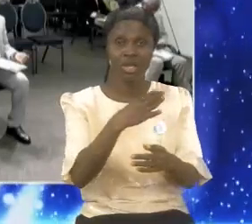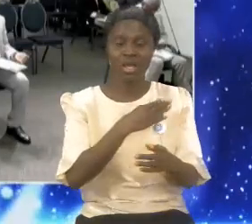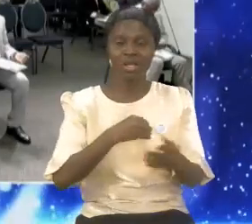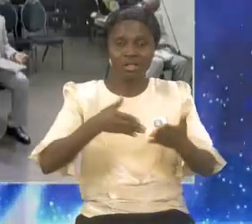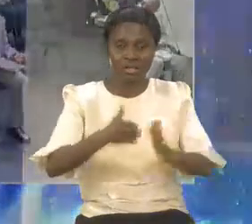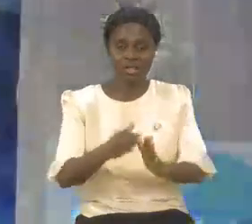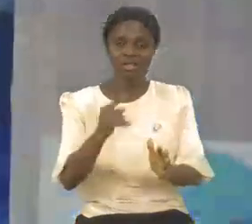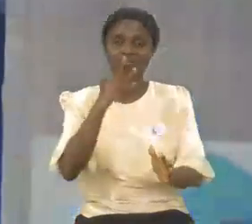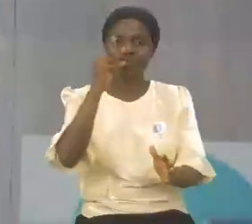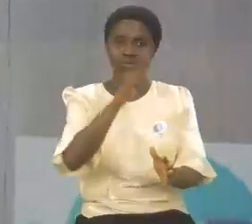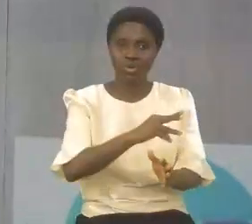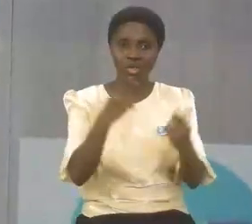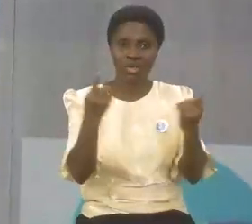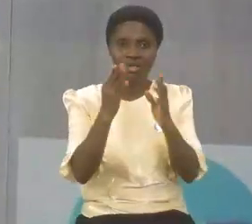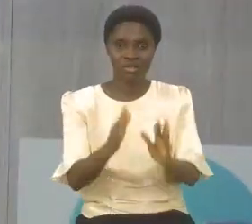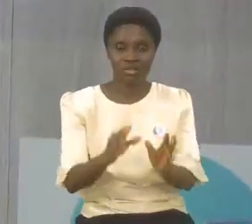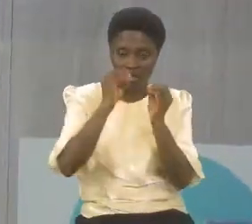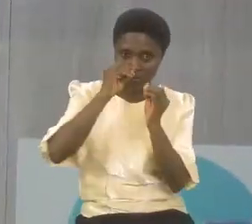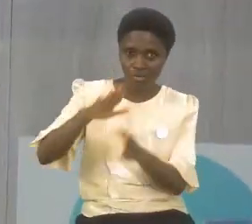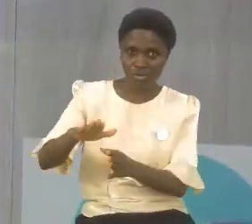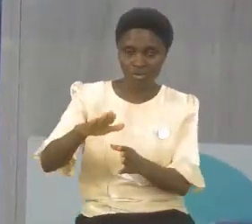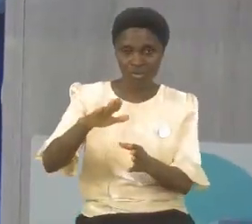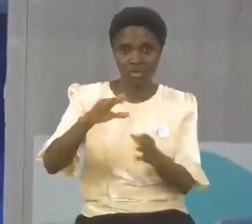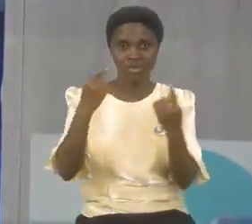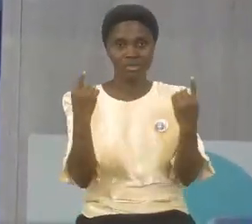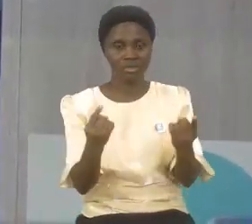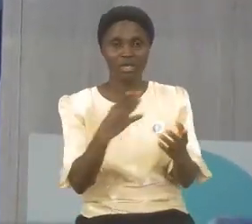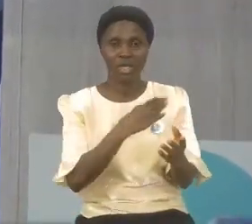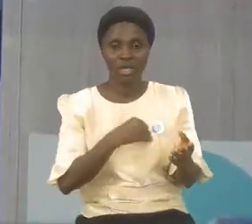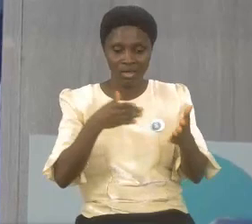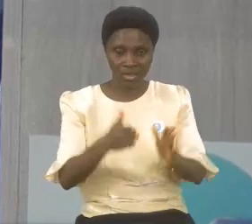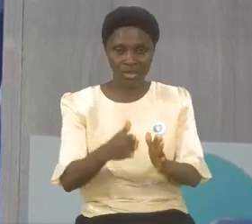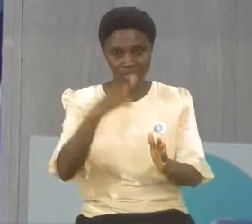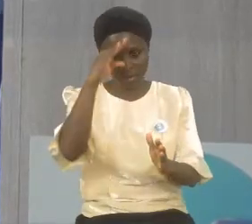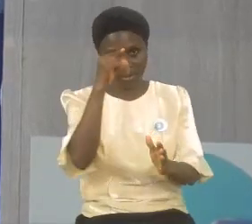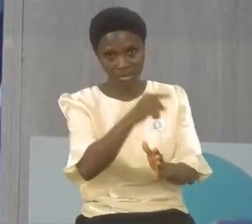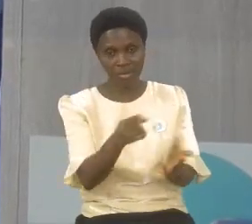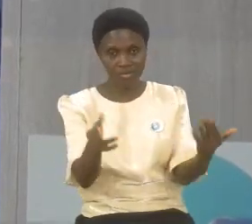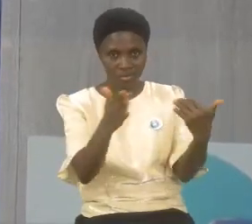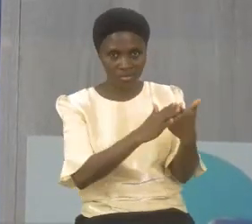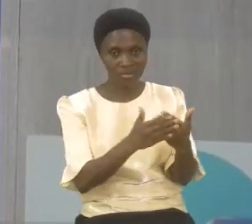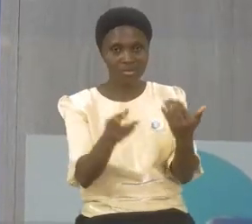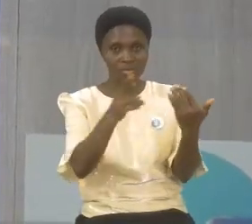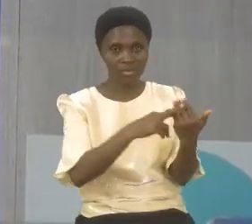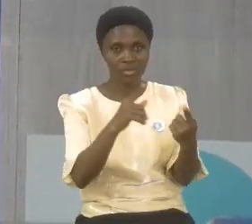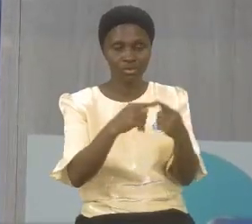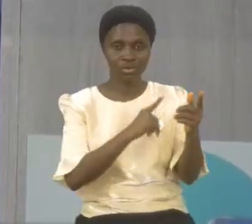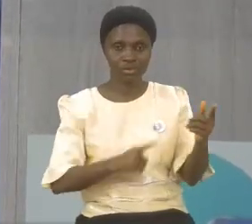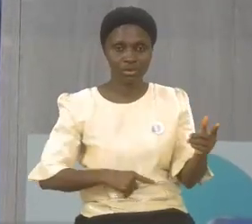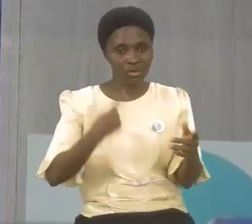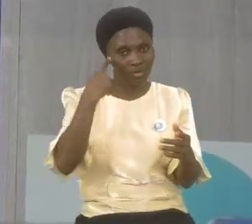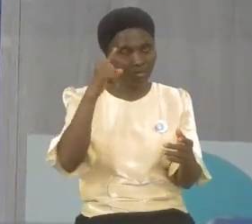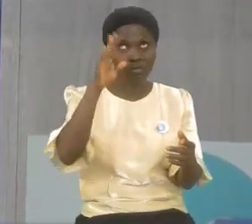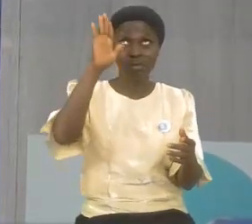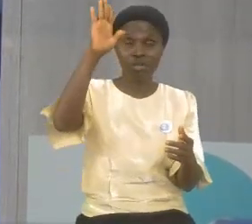man his thoughts. And let him return unto the Lord. For he will pardon, and he will purify, and he